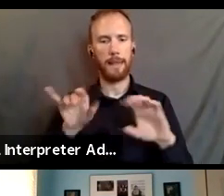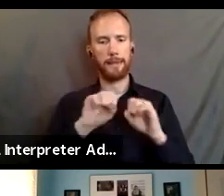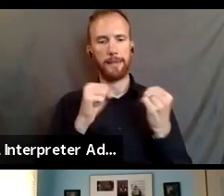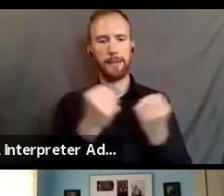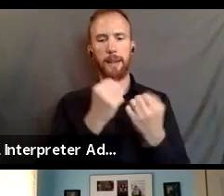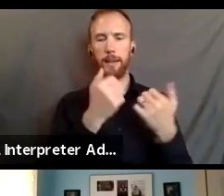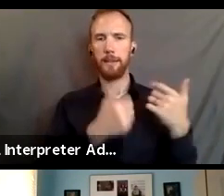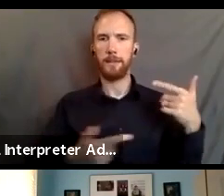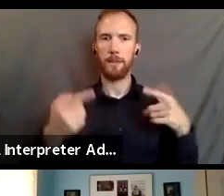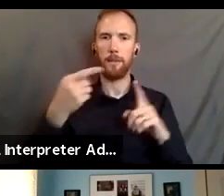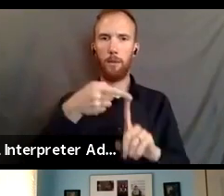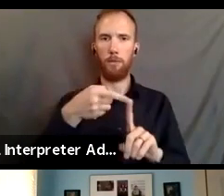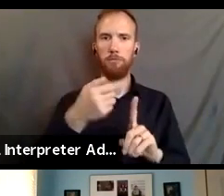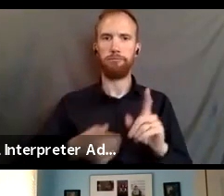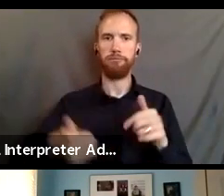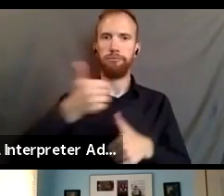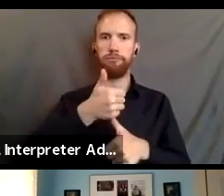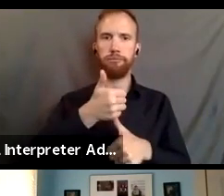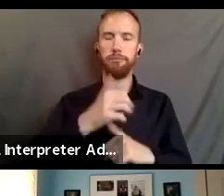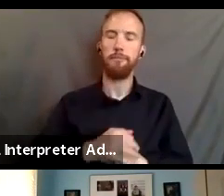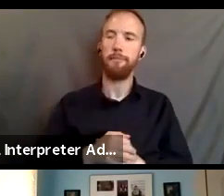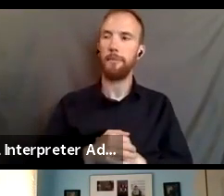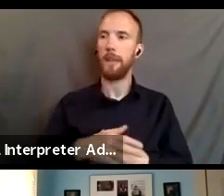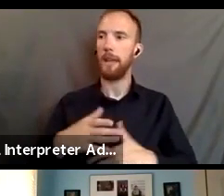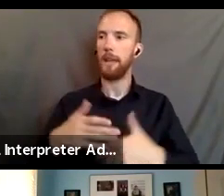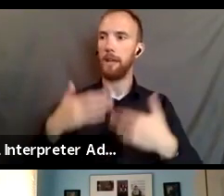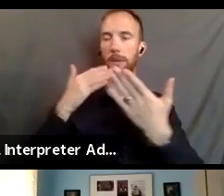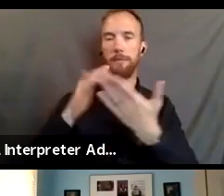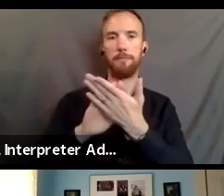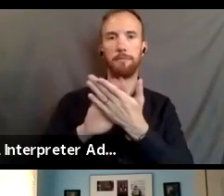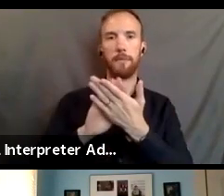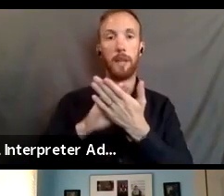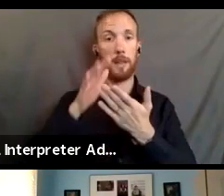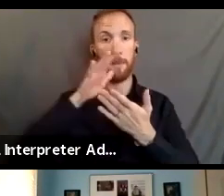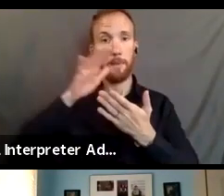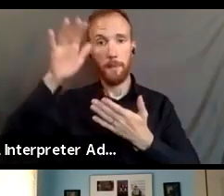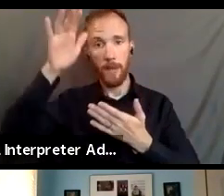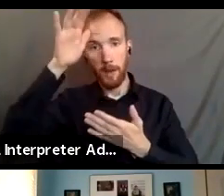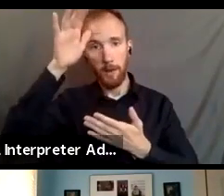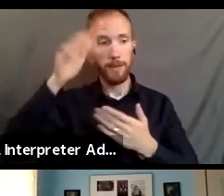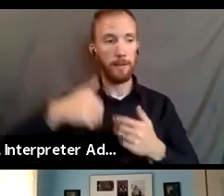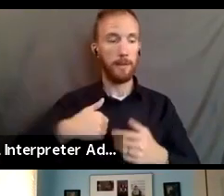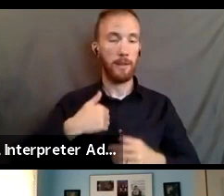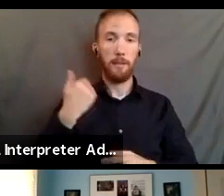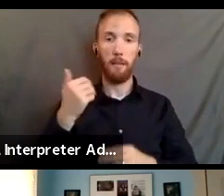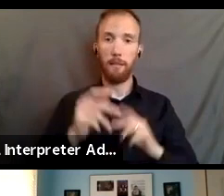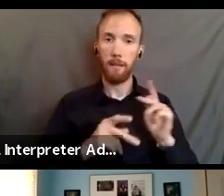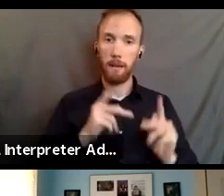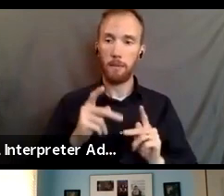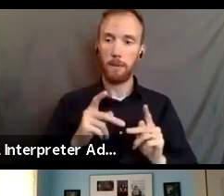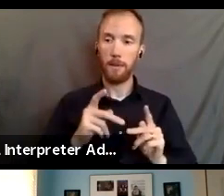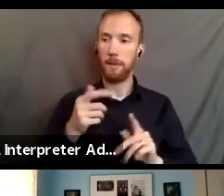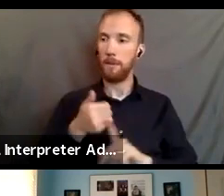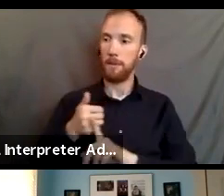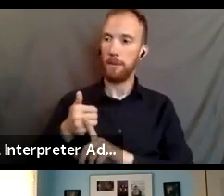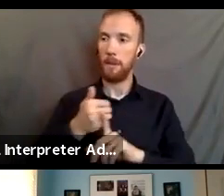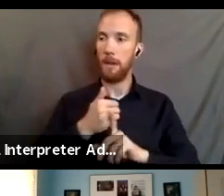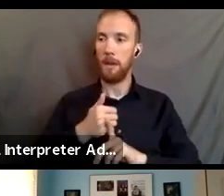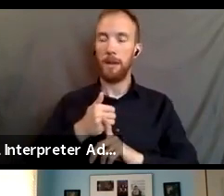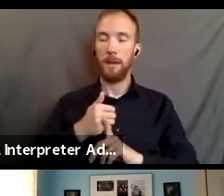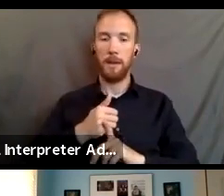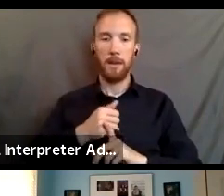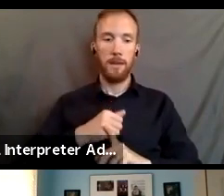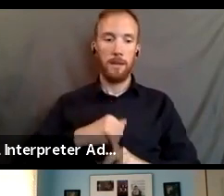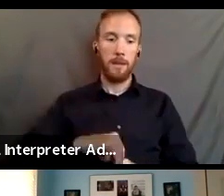commend the parents and the young people that are courageously and tiredly day after